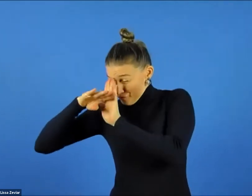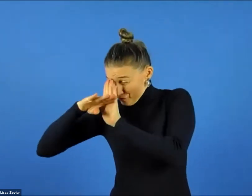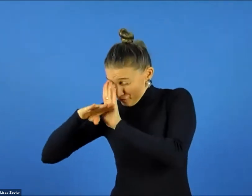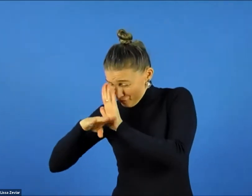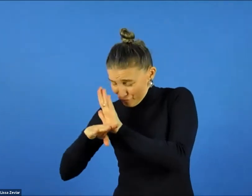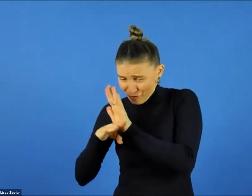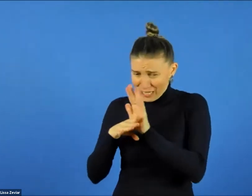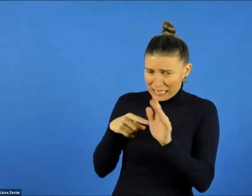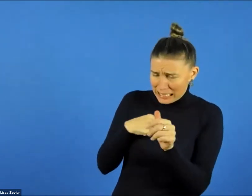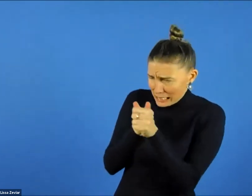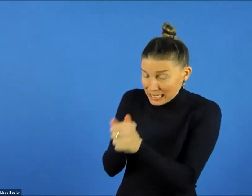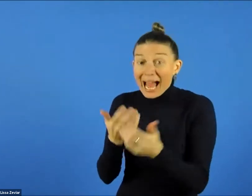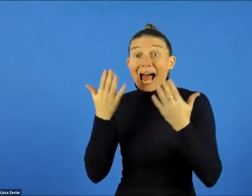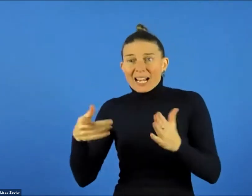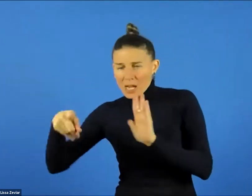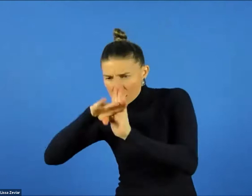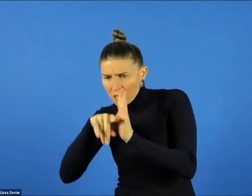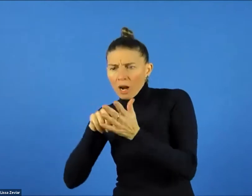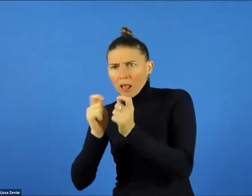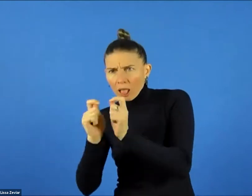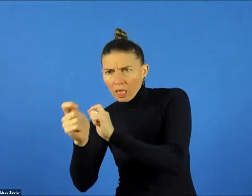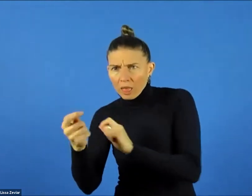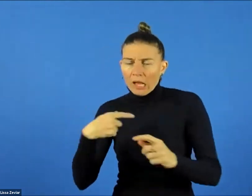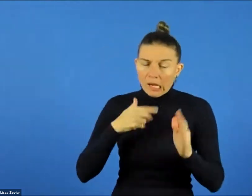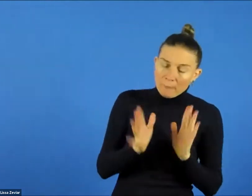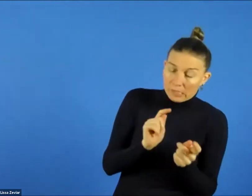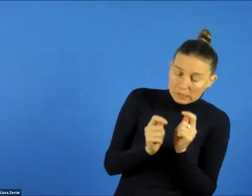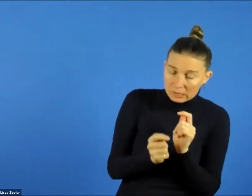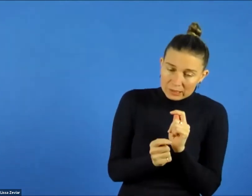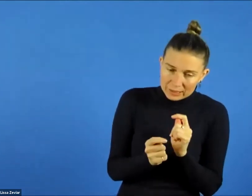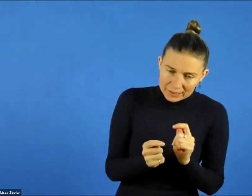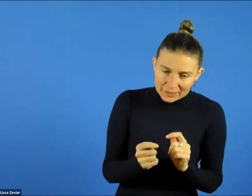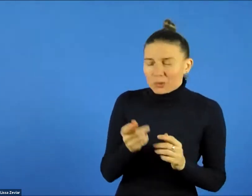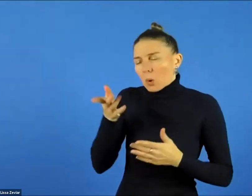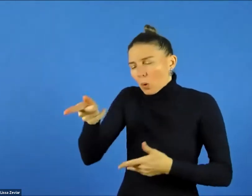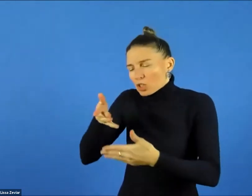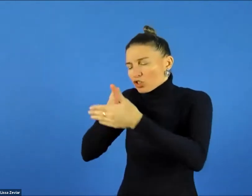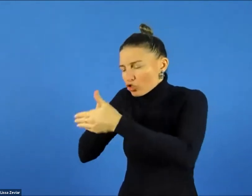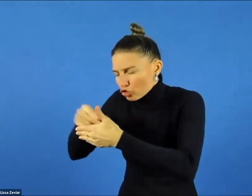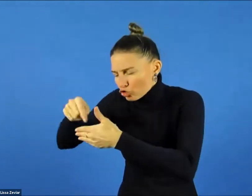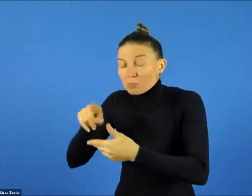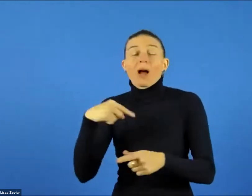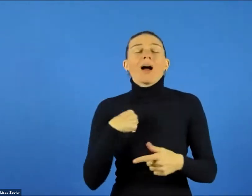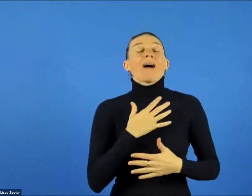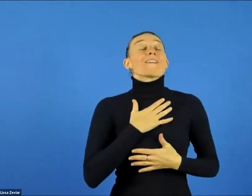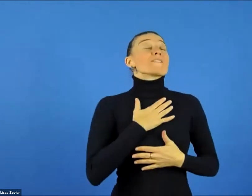to adapt again. But that's one of the challenges. One of the wishes that I have is, I think that,